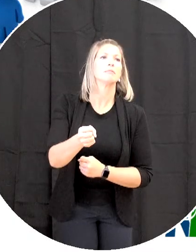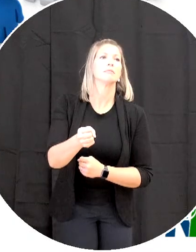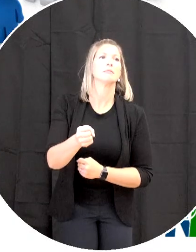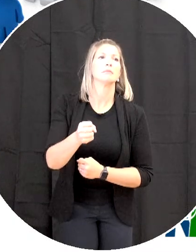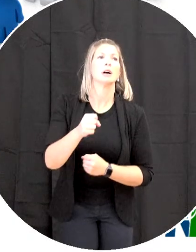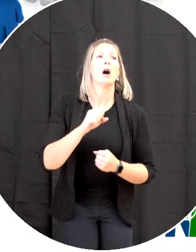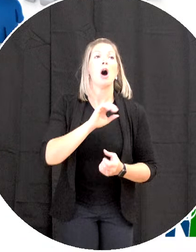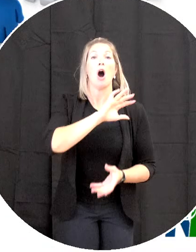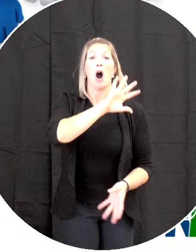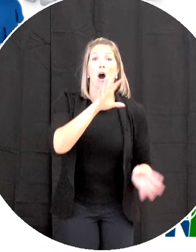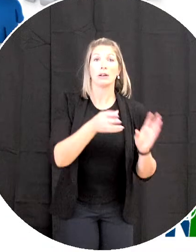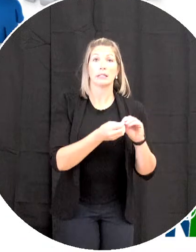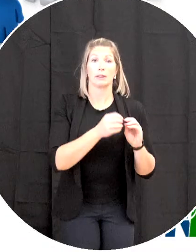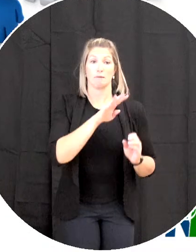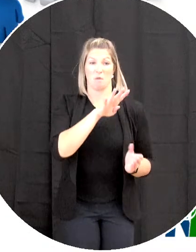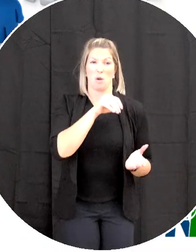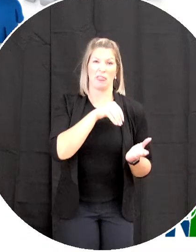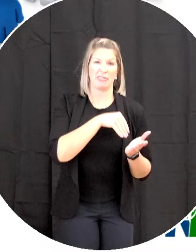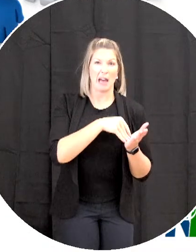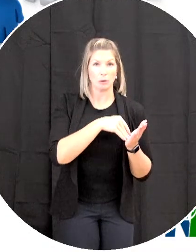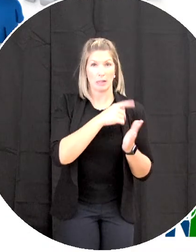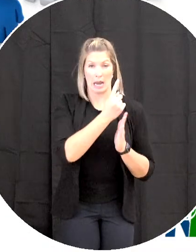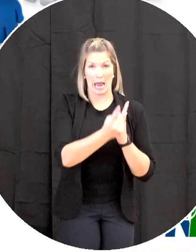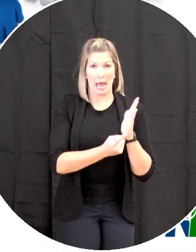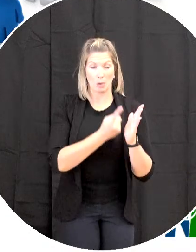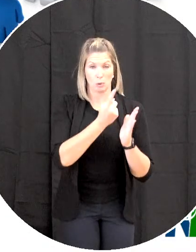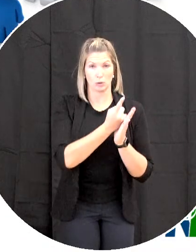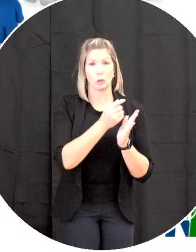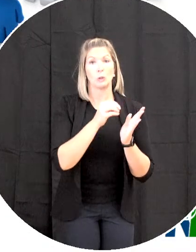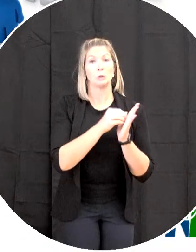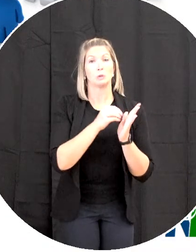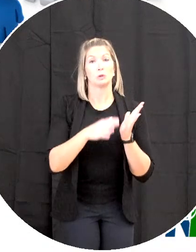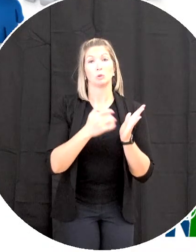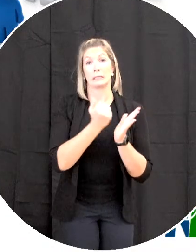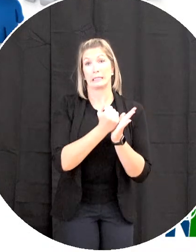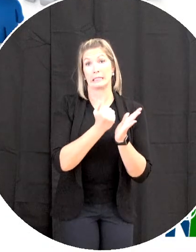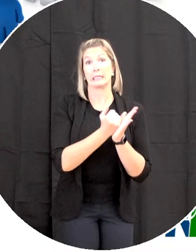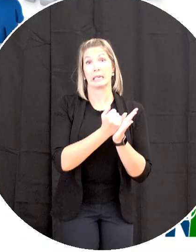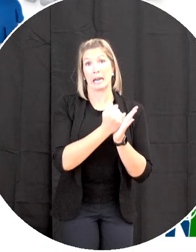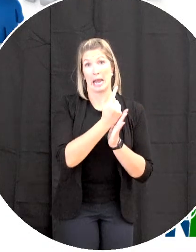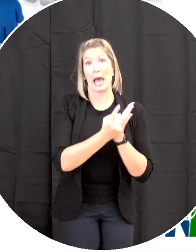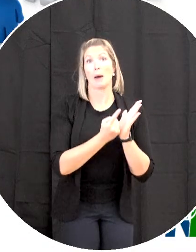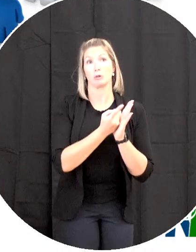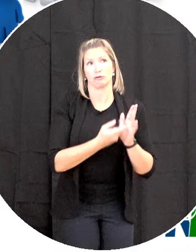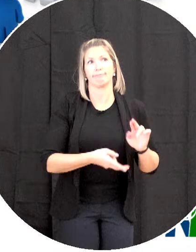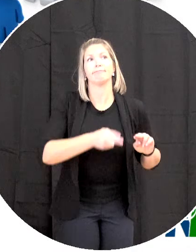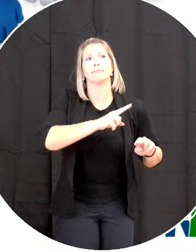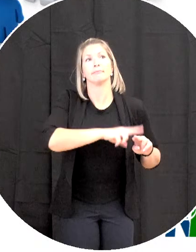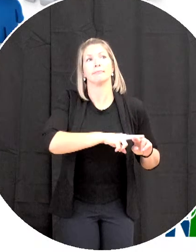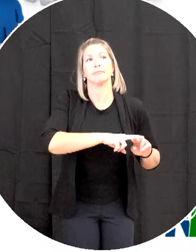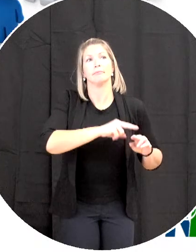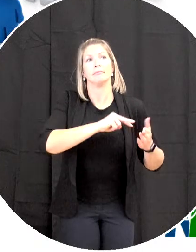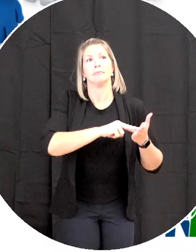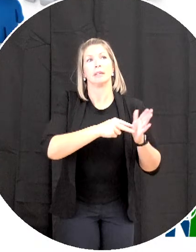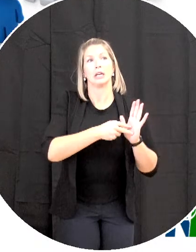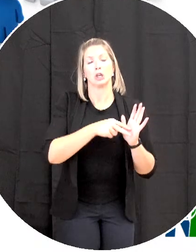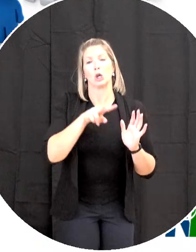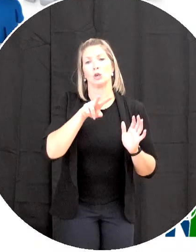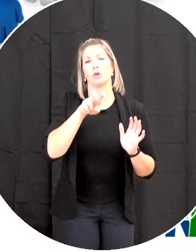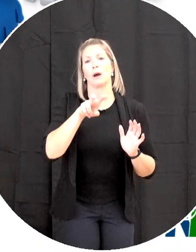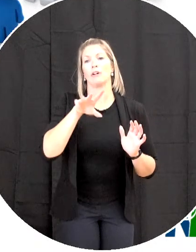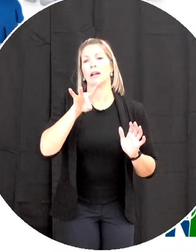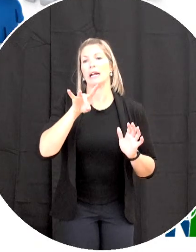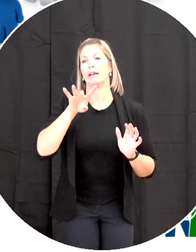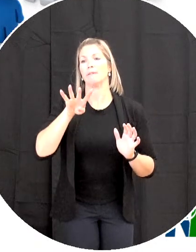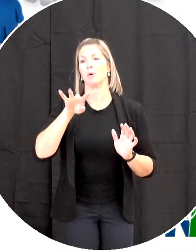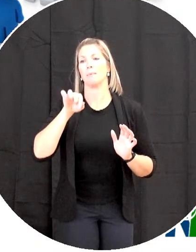assistant hours were assigned. So that extra amount, about 284 hours per day, have been assigned